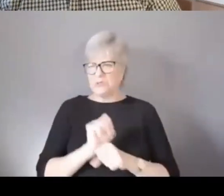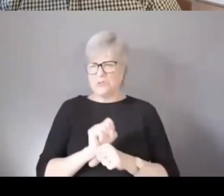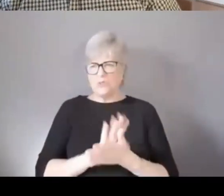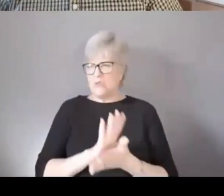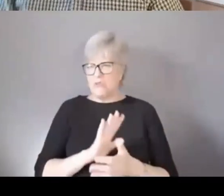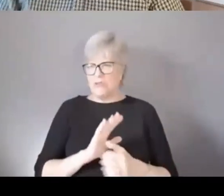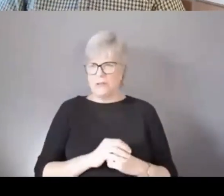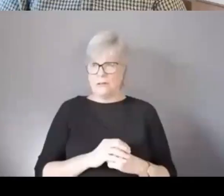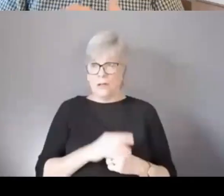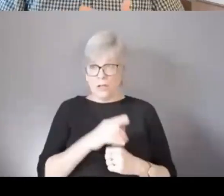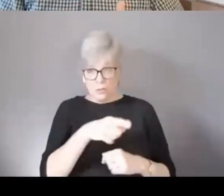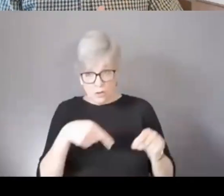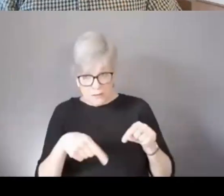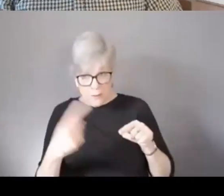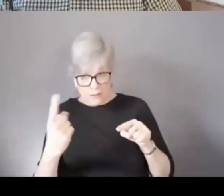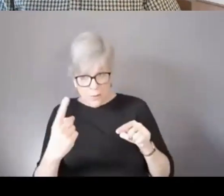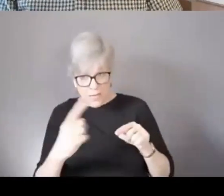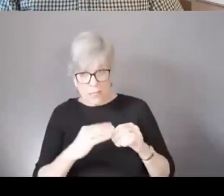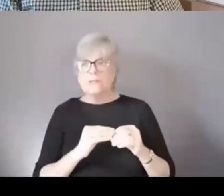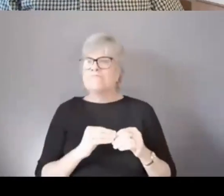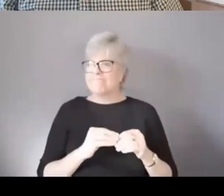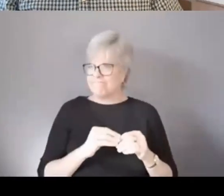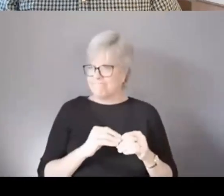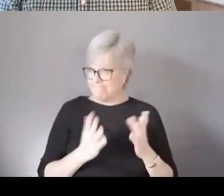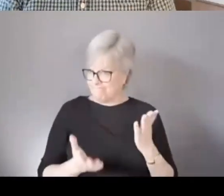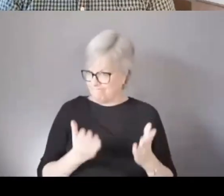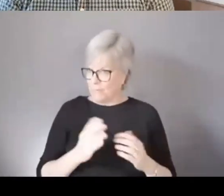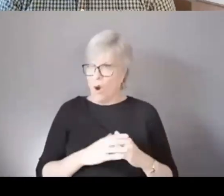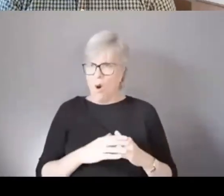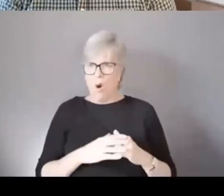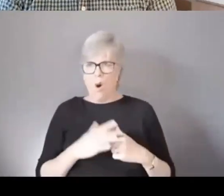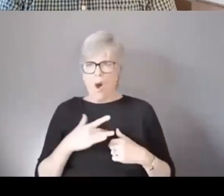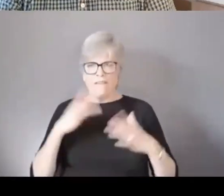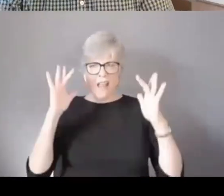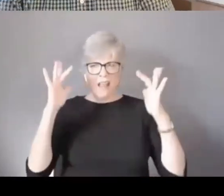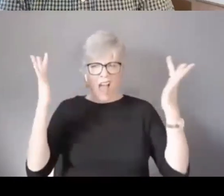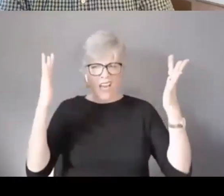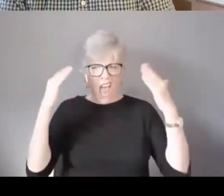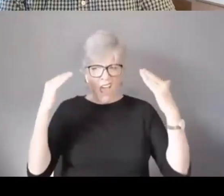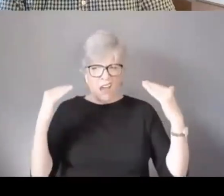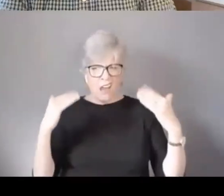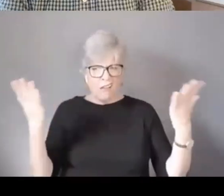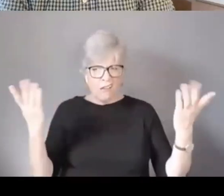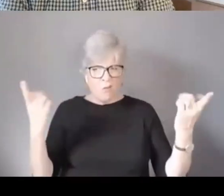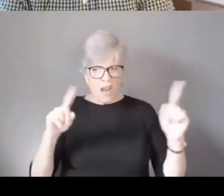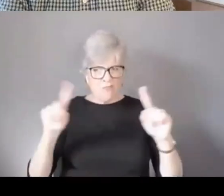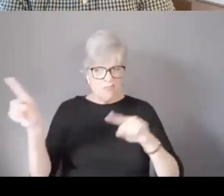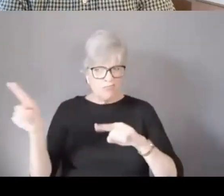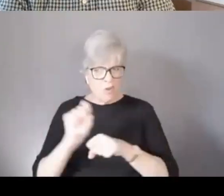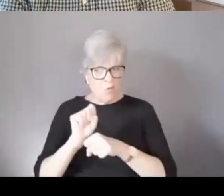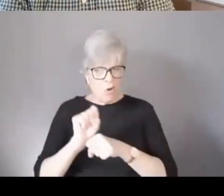nervous about it? Could be. Or, ooh, like I feel really lightheaded a lot when I'm like get ready to go to work.